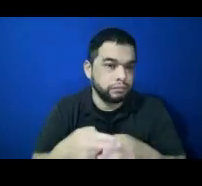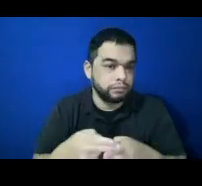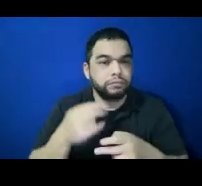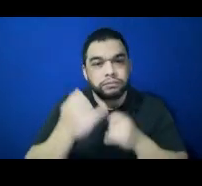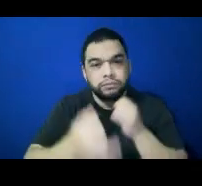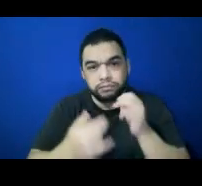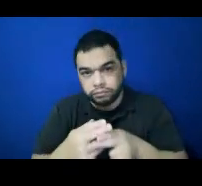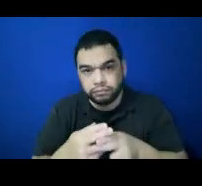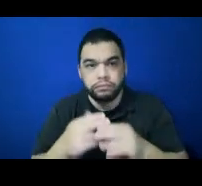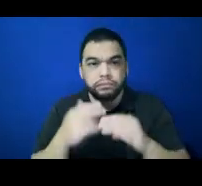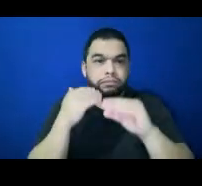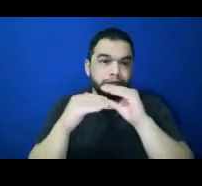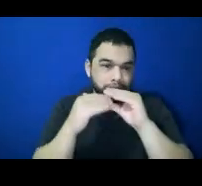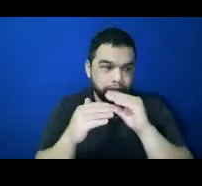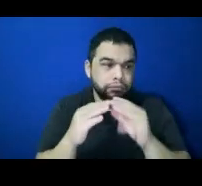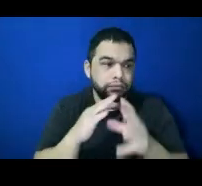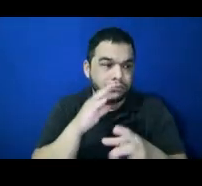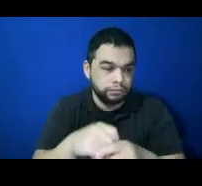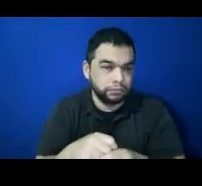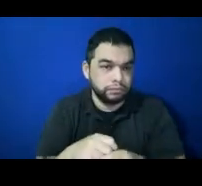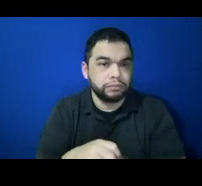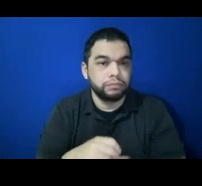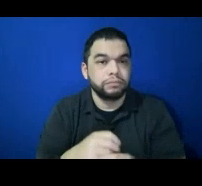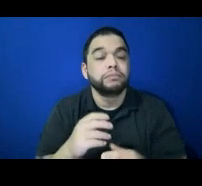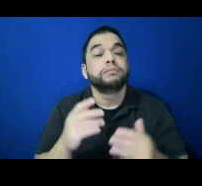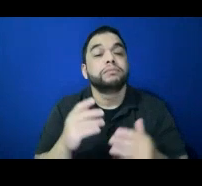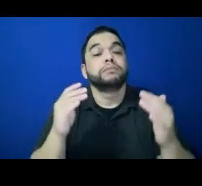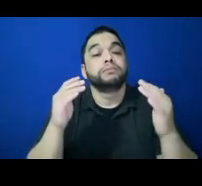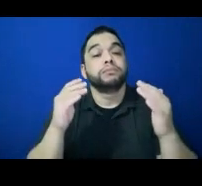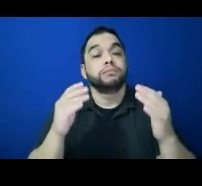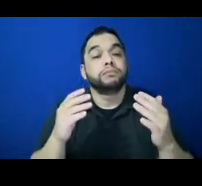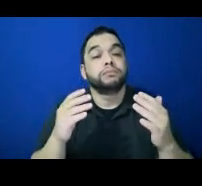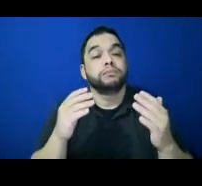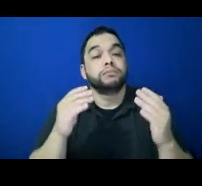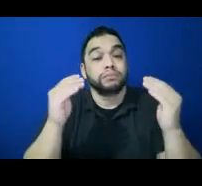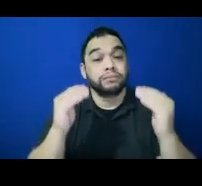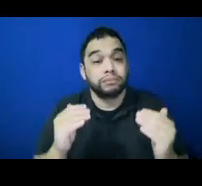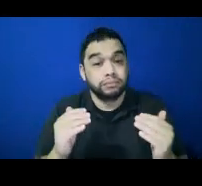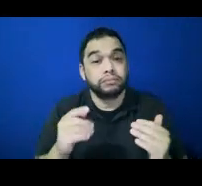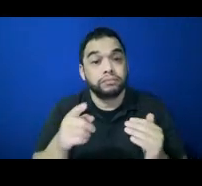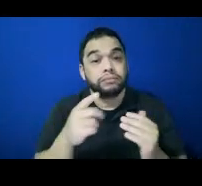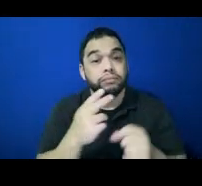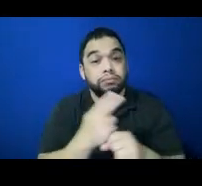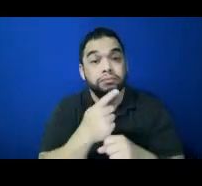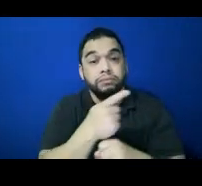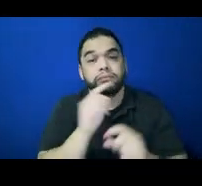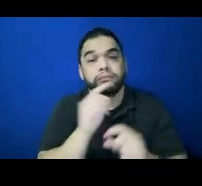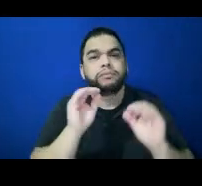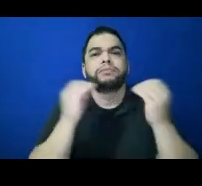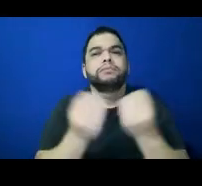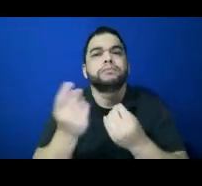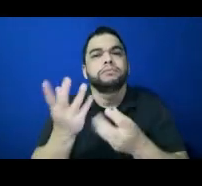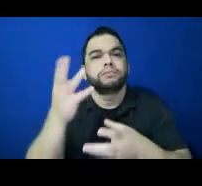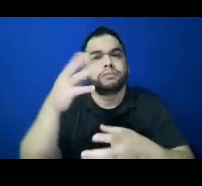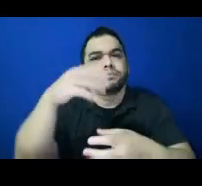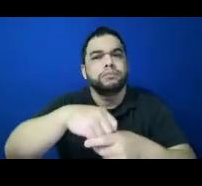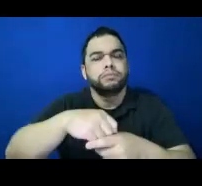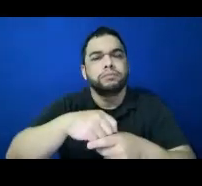use and fill out the name, the last name, the email, and you can also use this space to